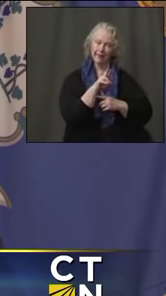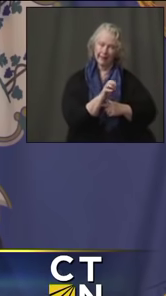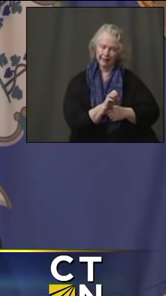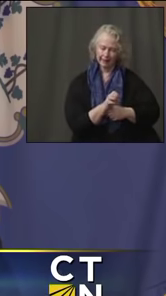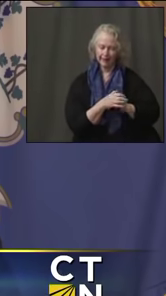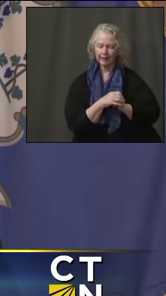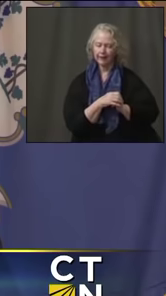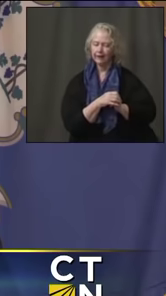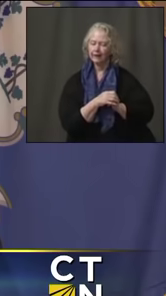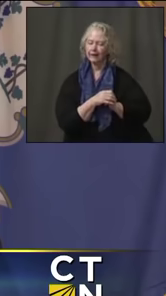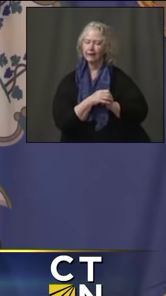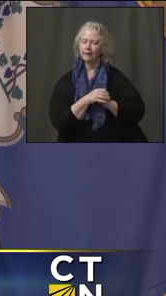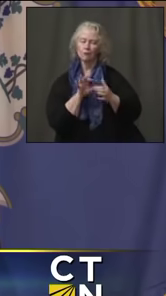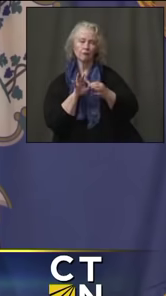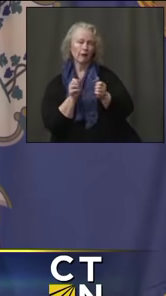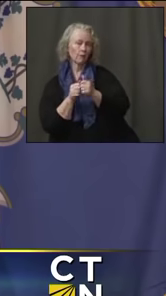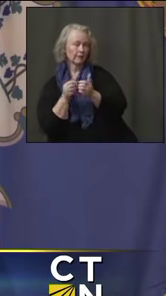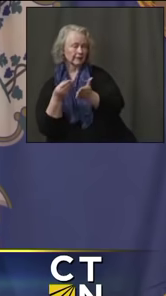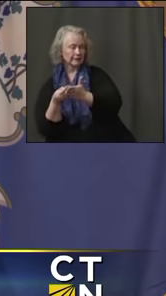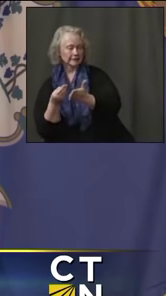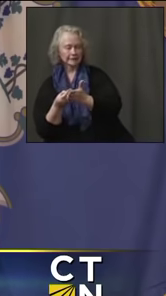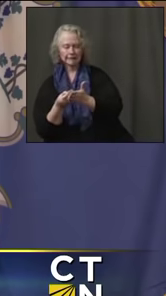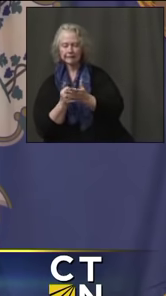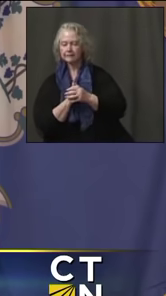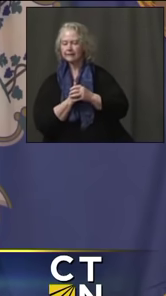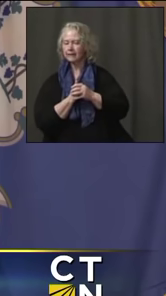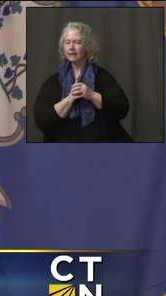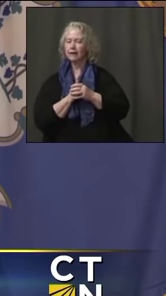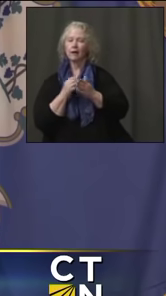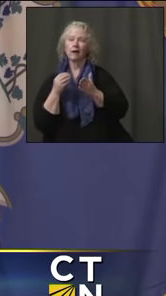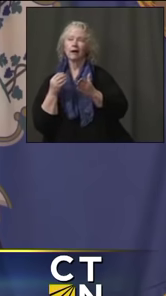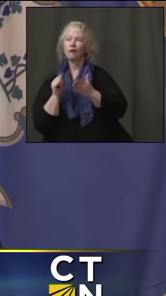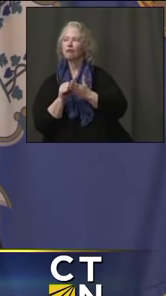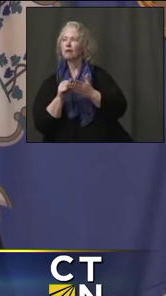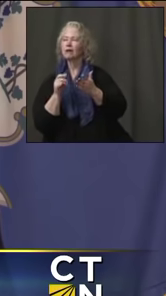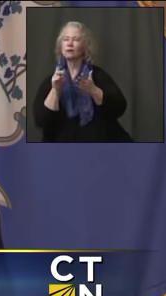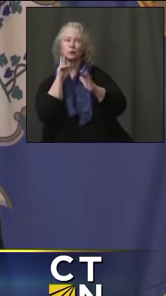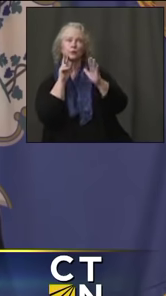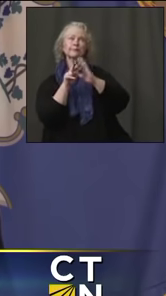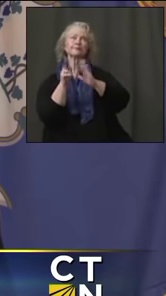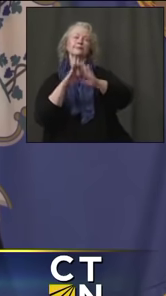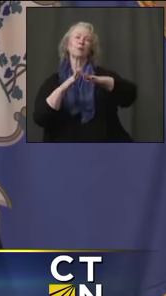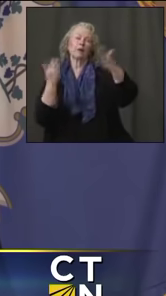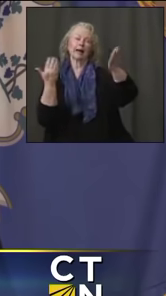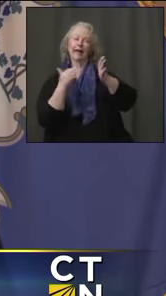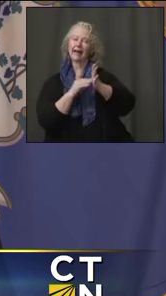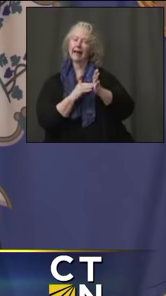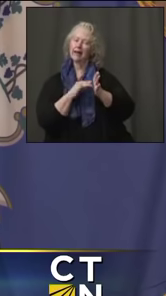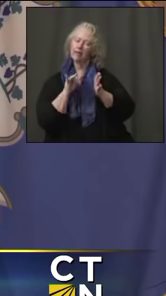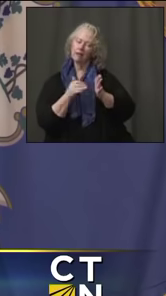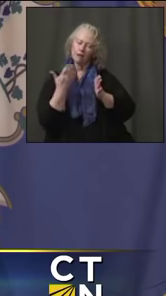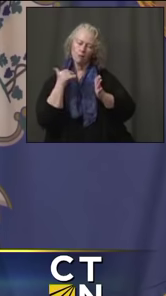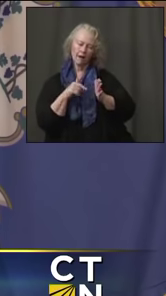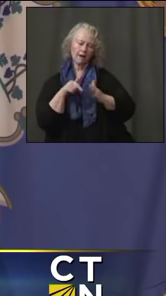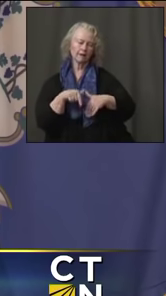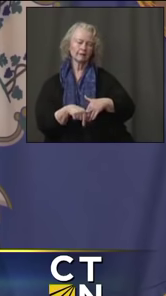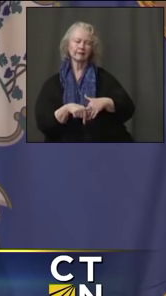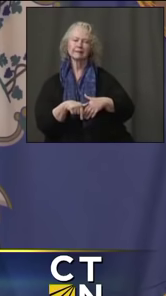crisis, when it comes to the fiscal side of this crisis, when it comes to reopening. And that's why we're going to keep doing these type